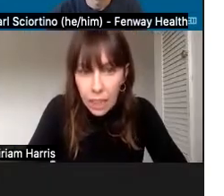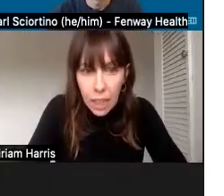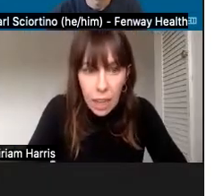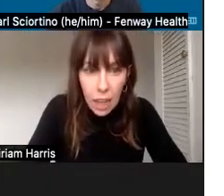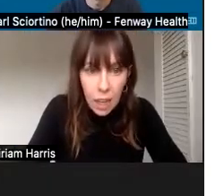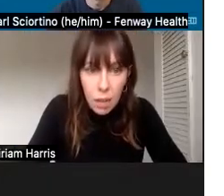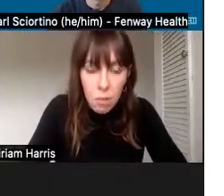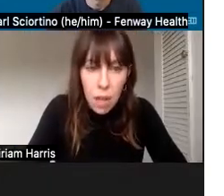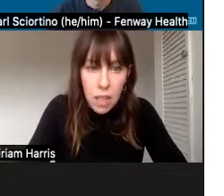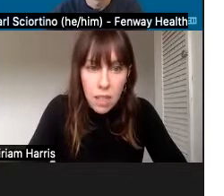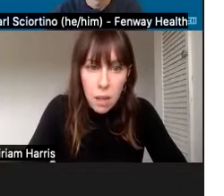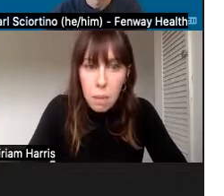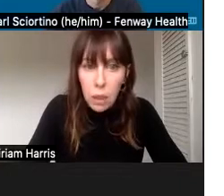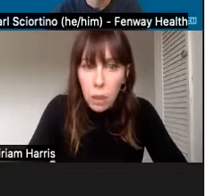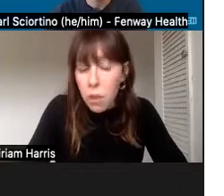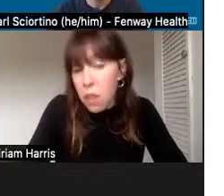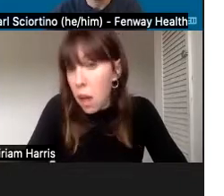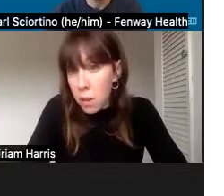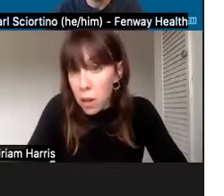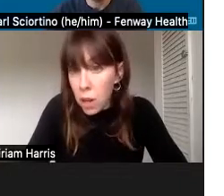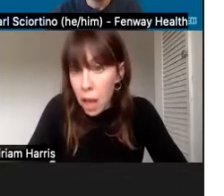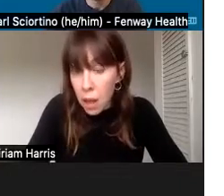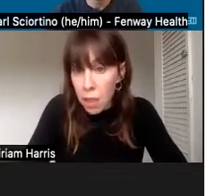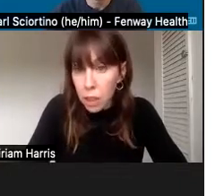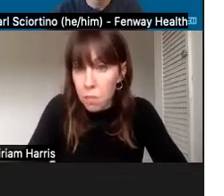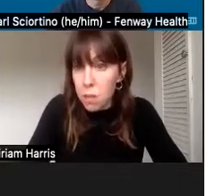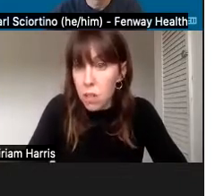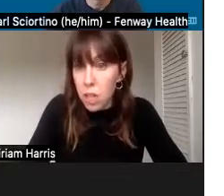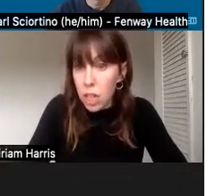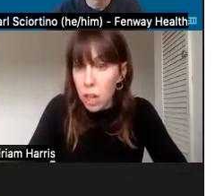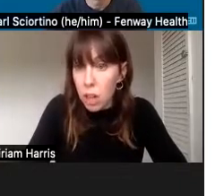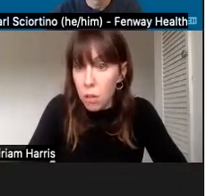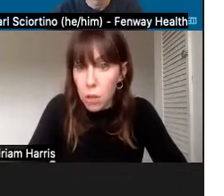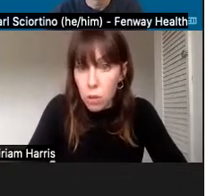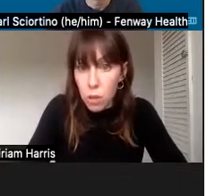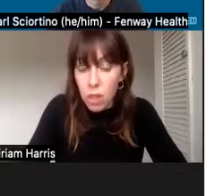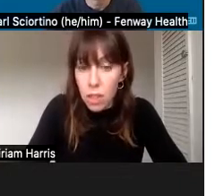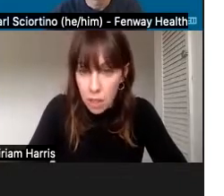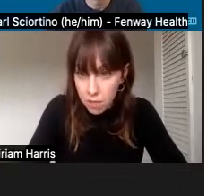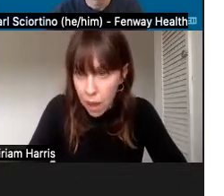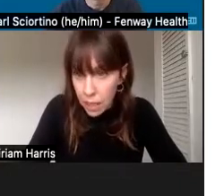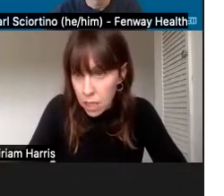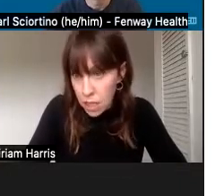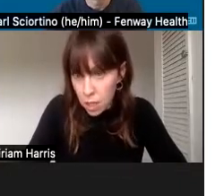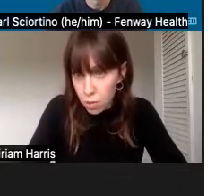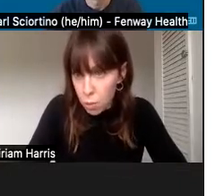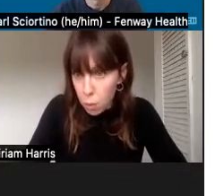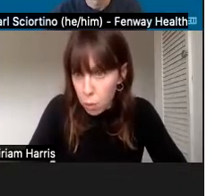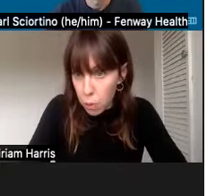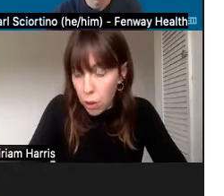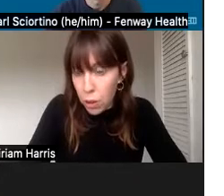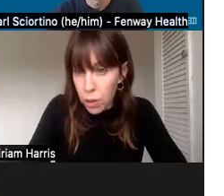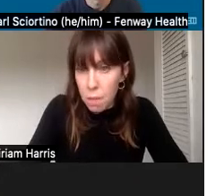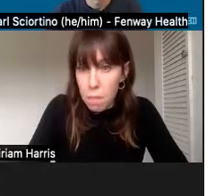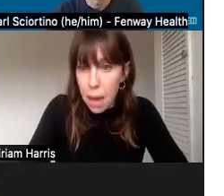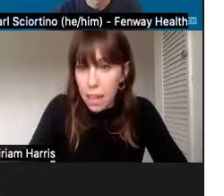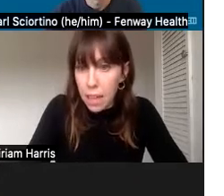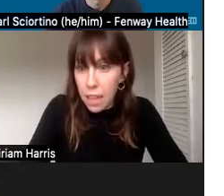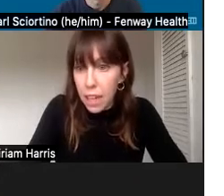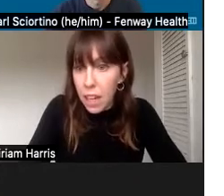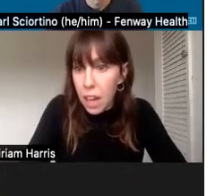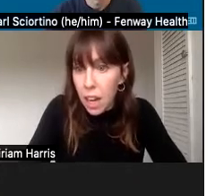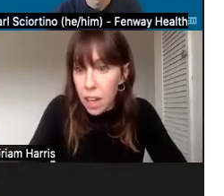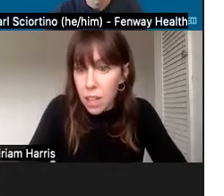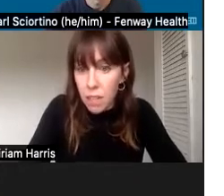building. It's in a building with other health and community resources. And in fact, this is what we would call an